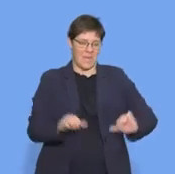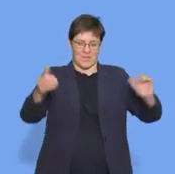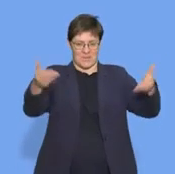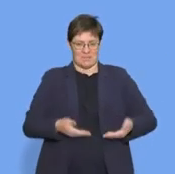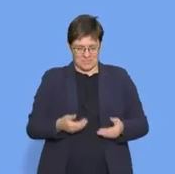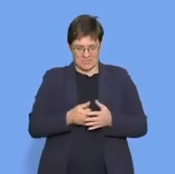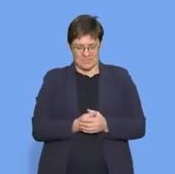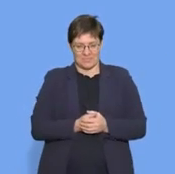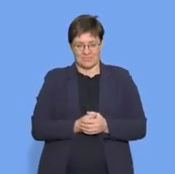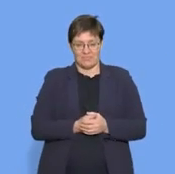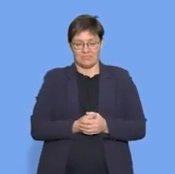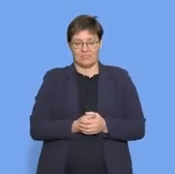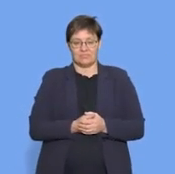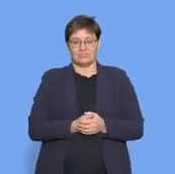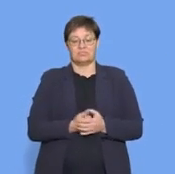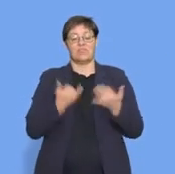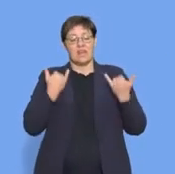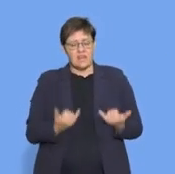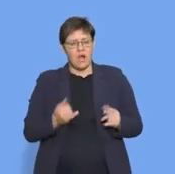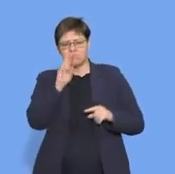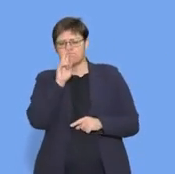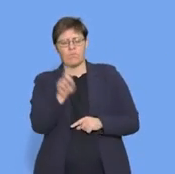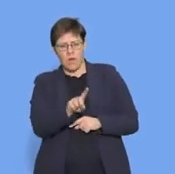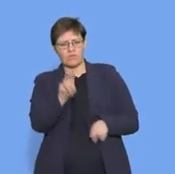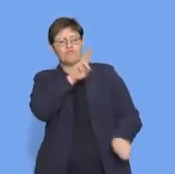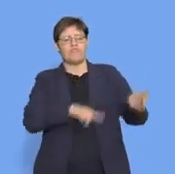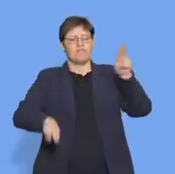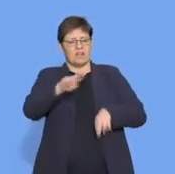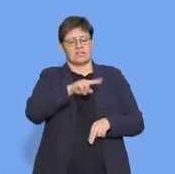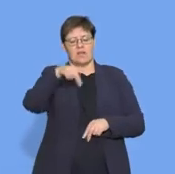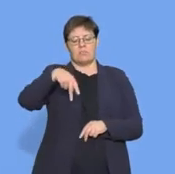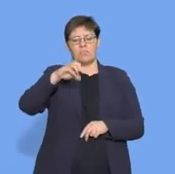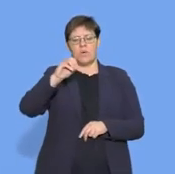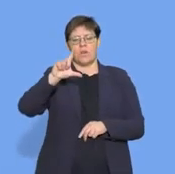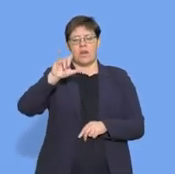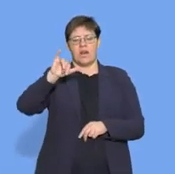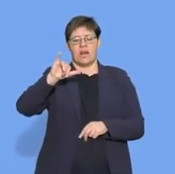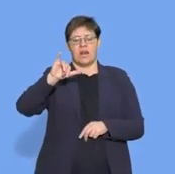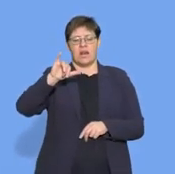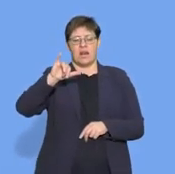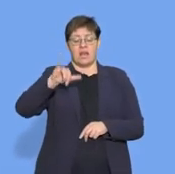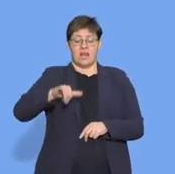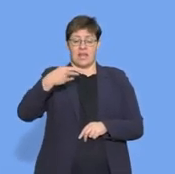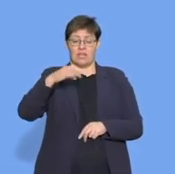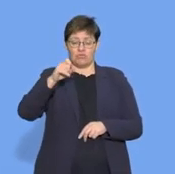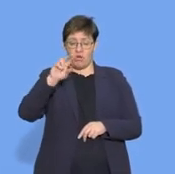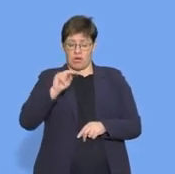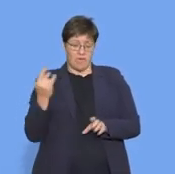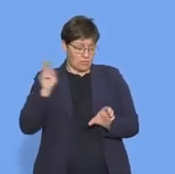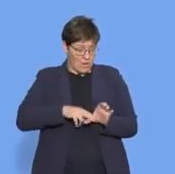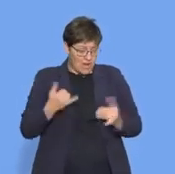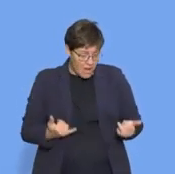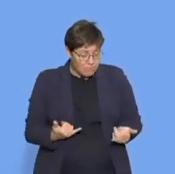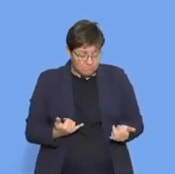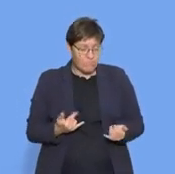Welcome back, everyone. Now we're going to be revising the definition of polyhedrons and surface areas, just in case you've